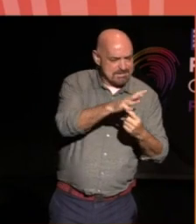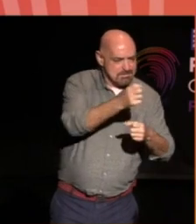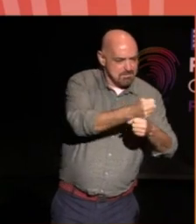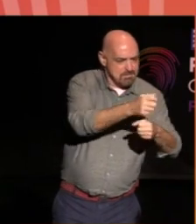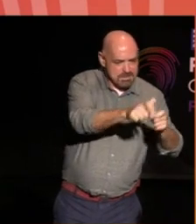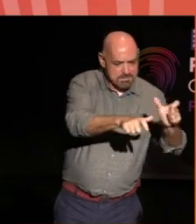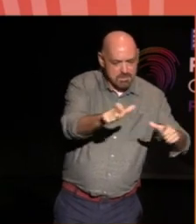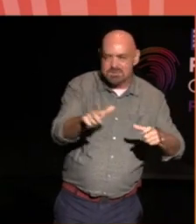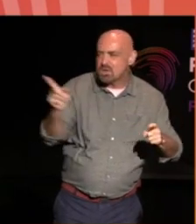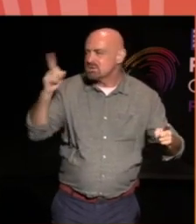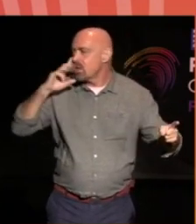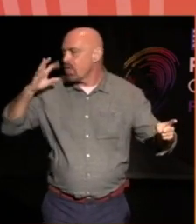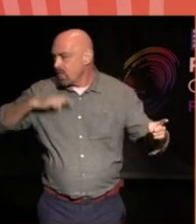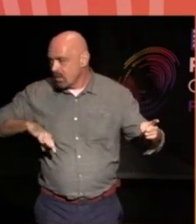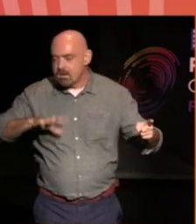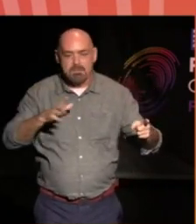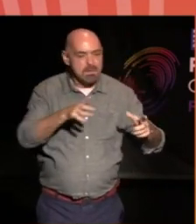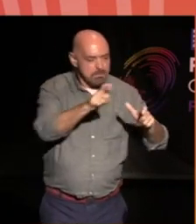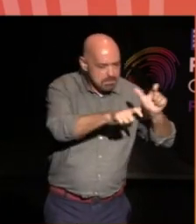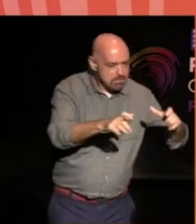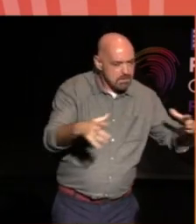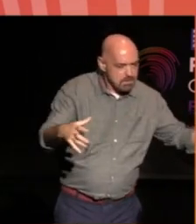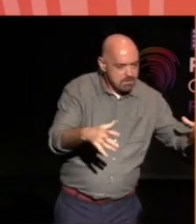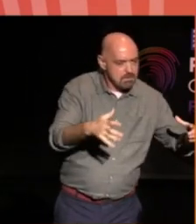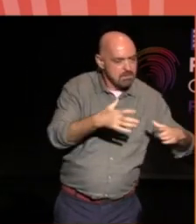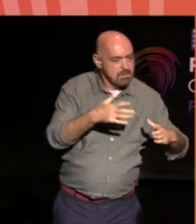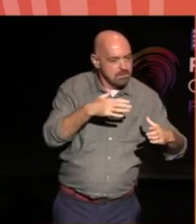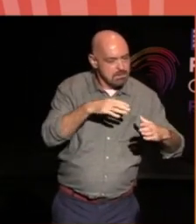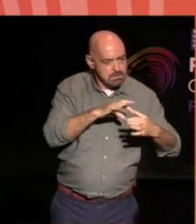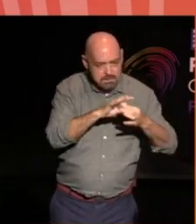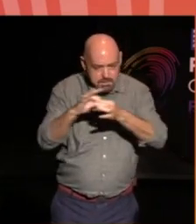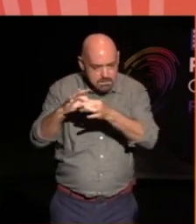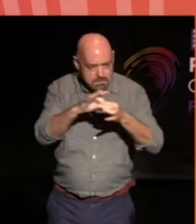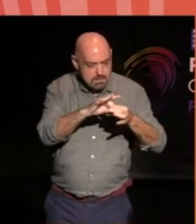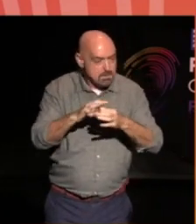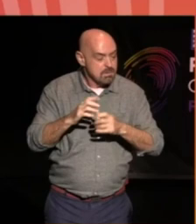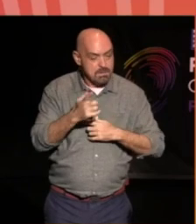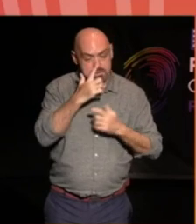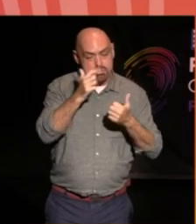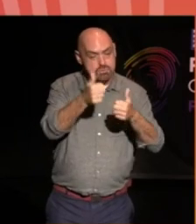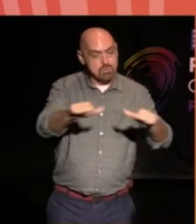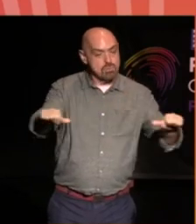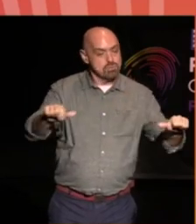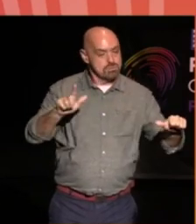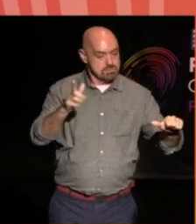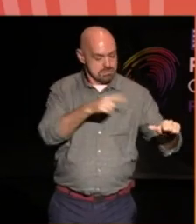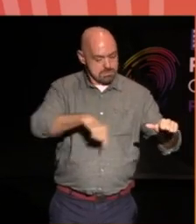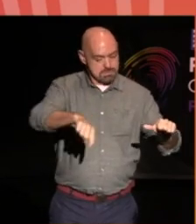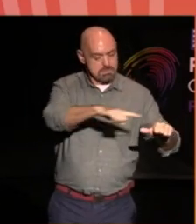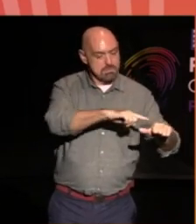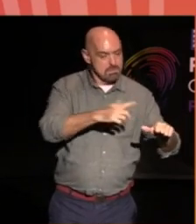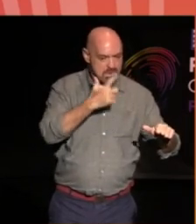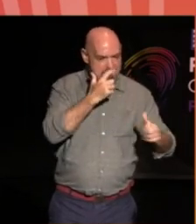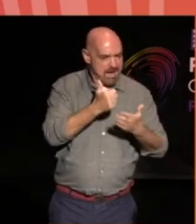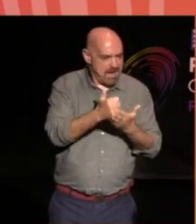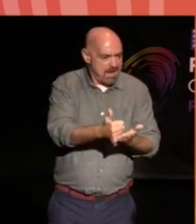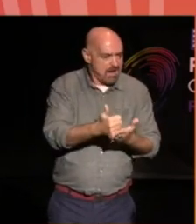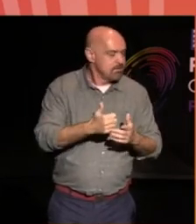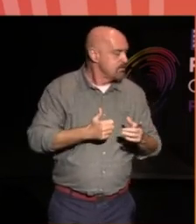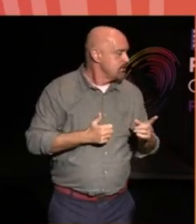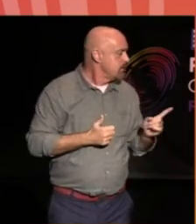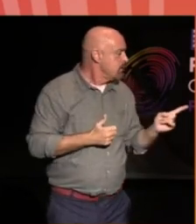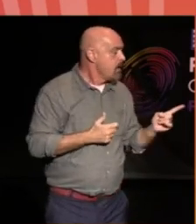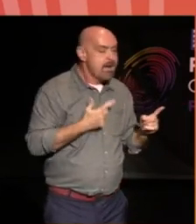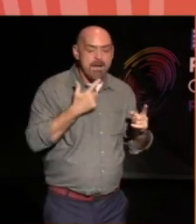just shareholders within it. And I guess it's our choice to what solutions come from that. I thought